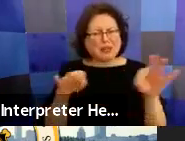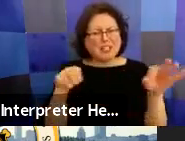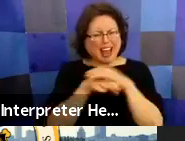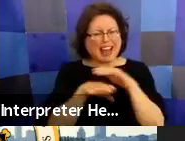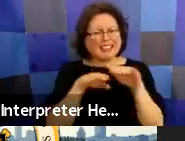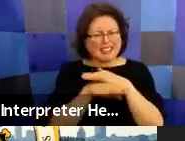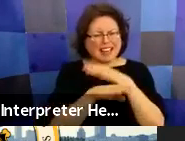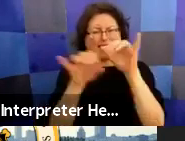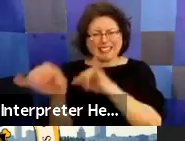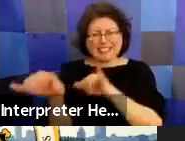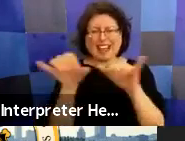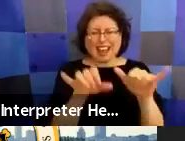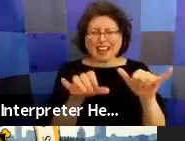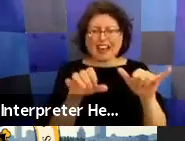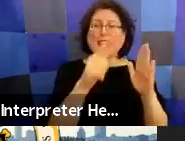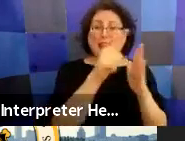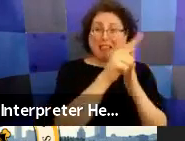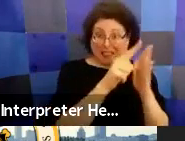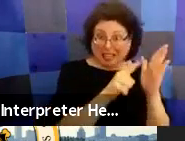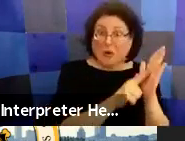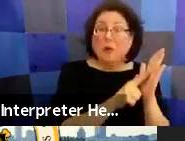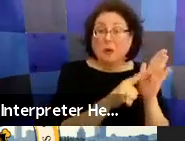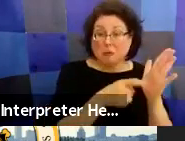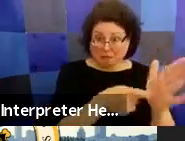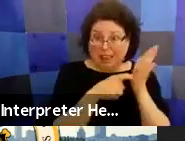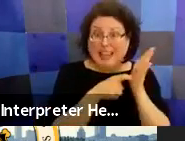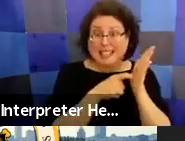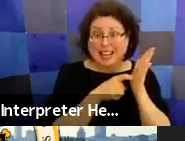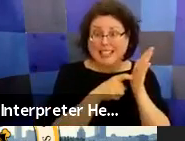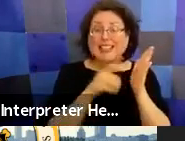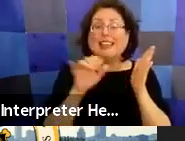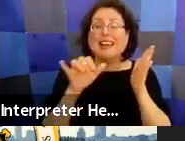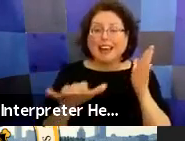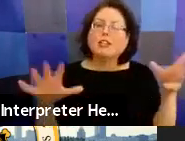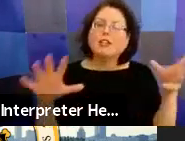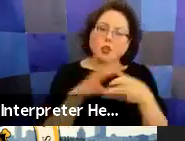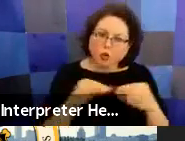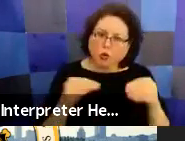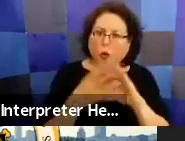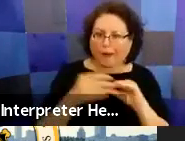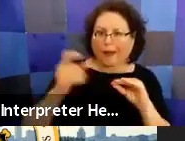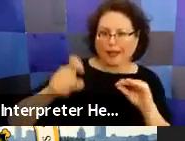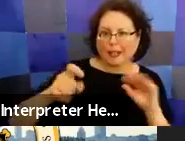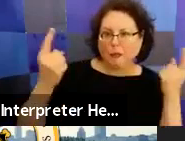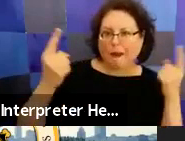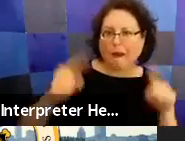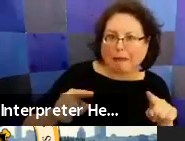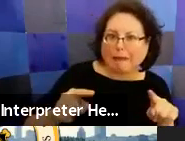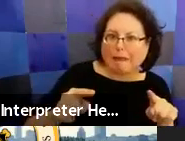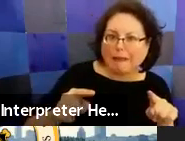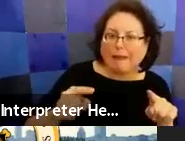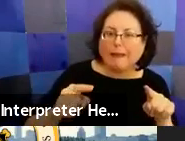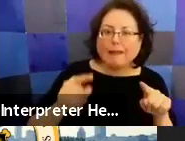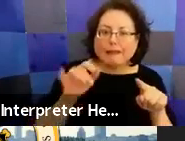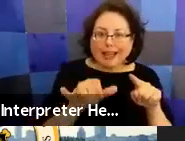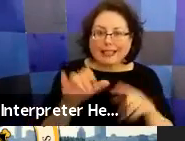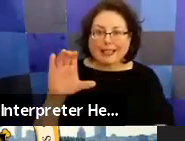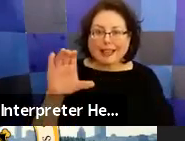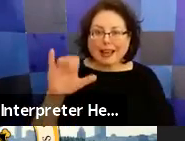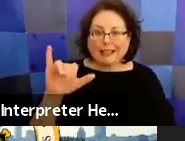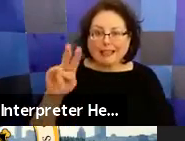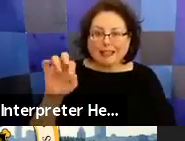the legal mandate and as the narrative that it deserves to be and that it is. And it you know, it is a civil